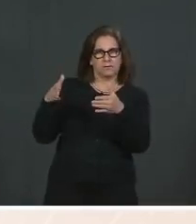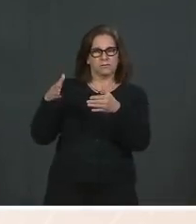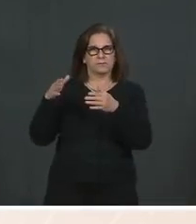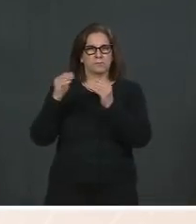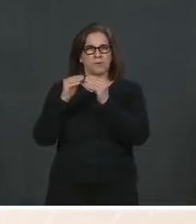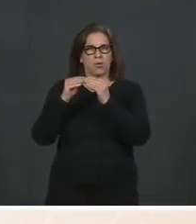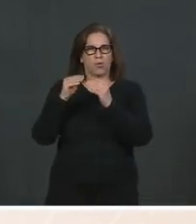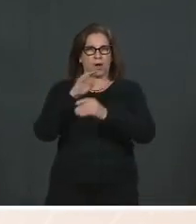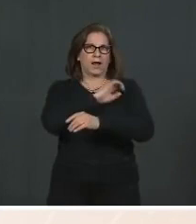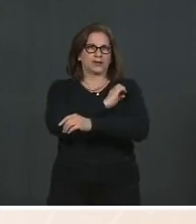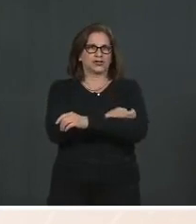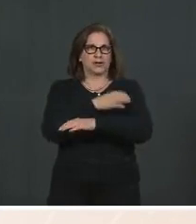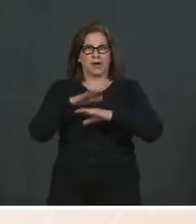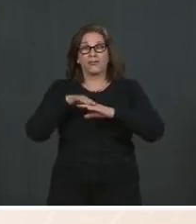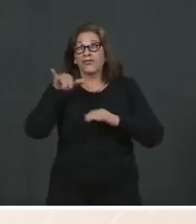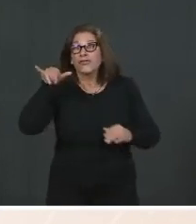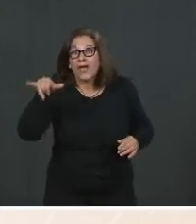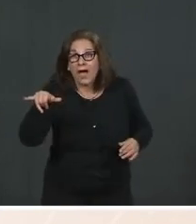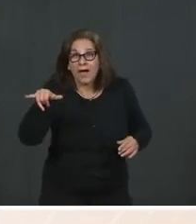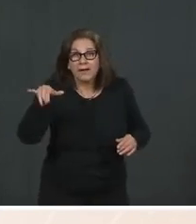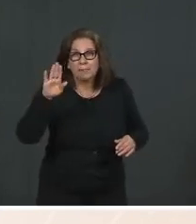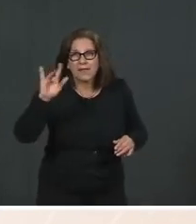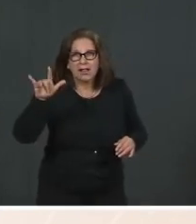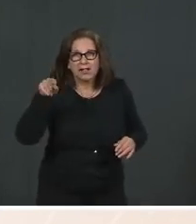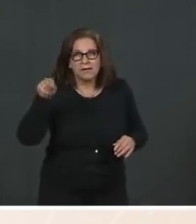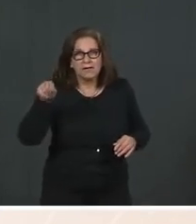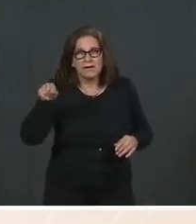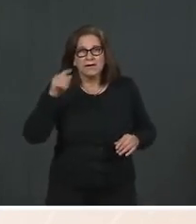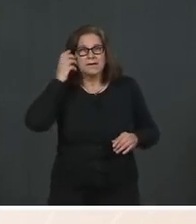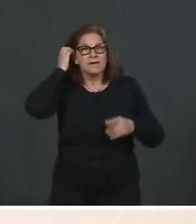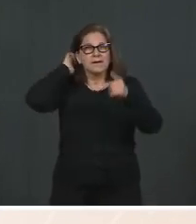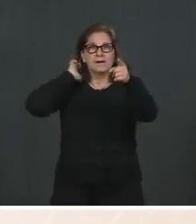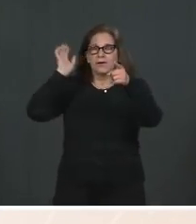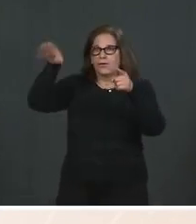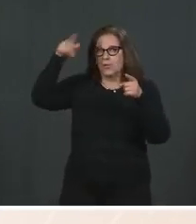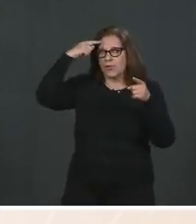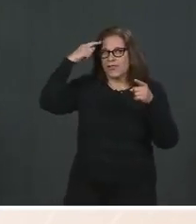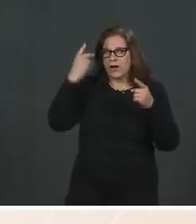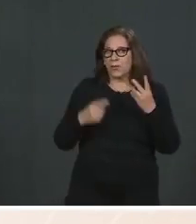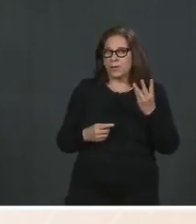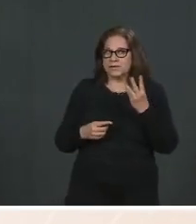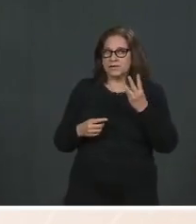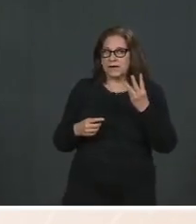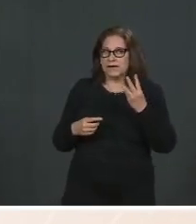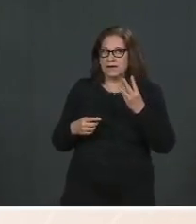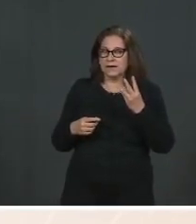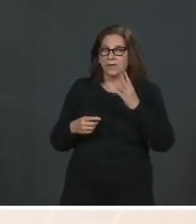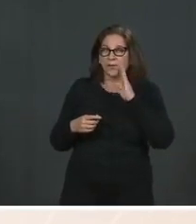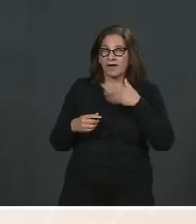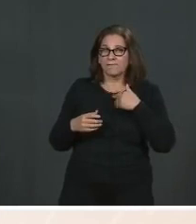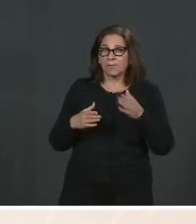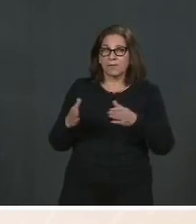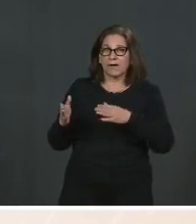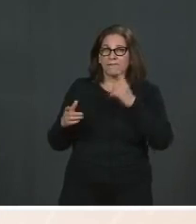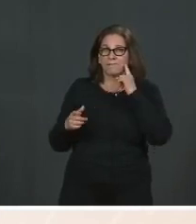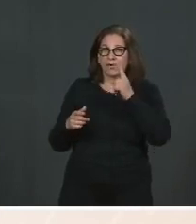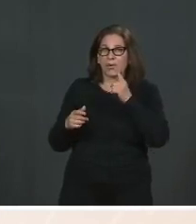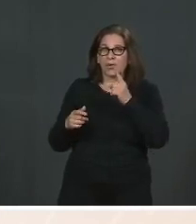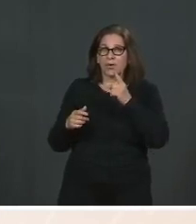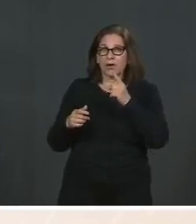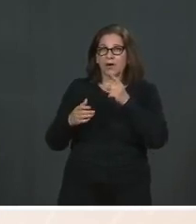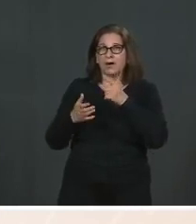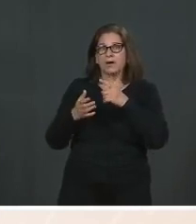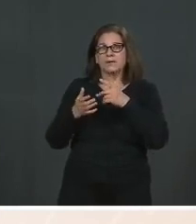president's proposal laid out on Wednesday, you will have pay-for mechanisms dollar for dollar across the board? Certainly, yep. Okay. And